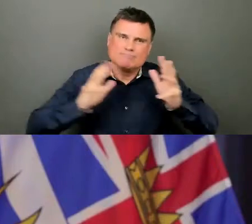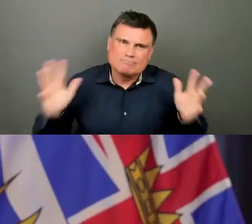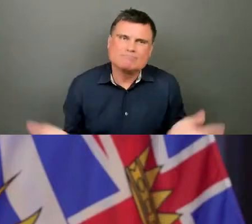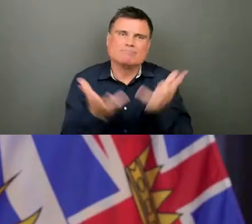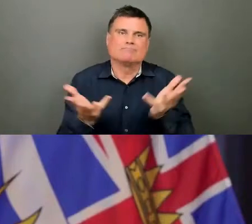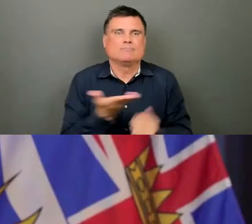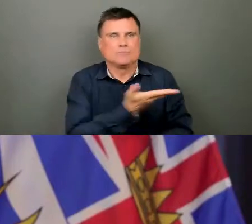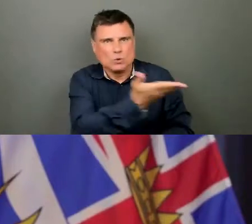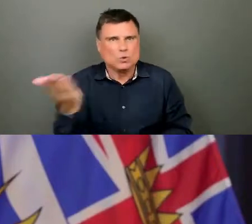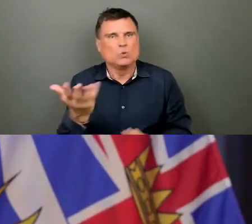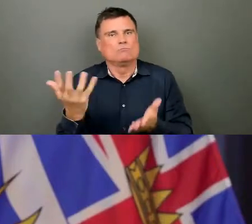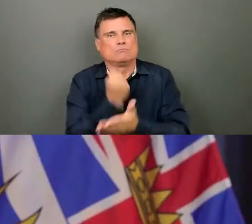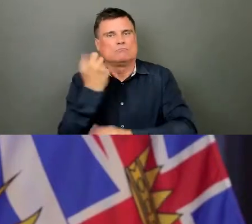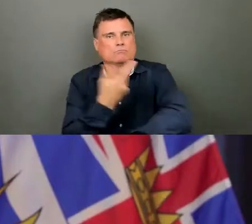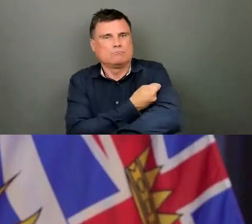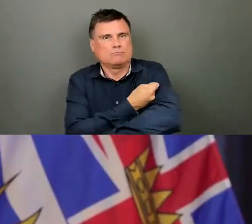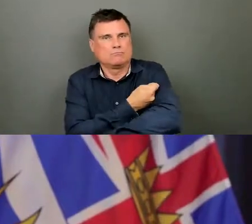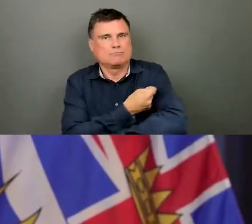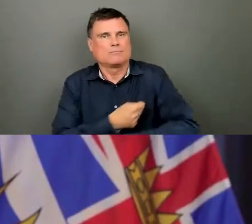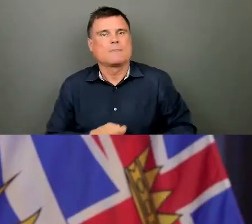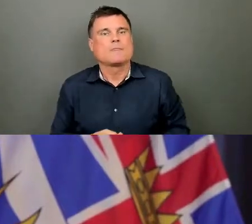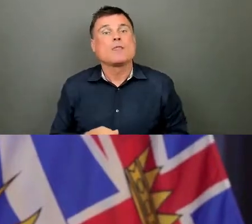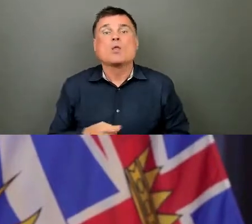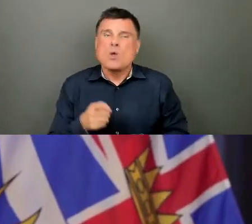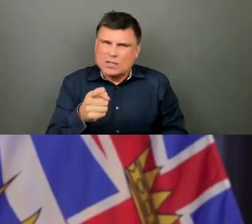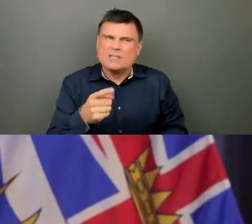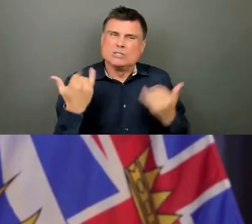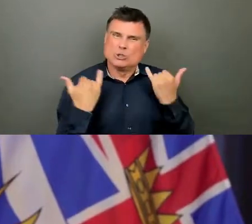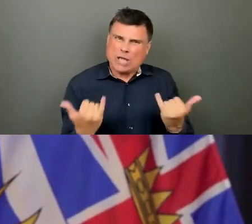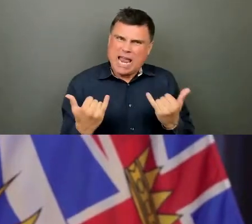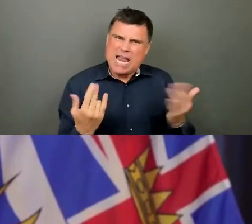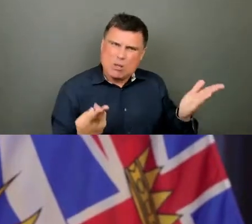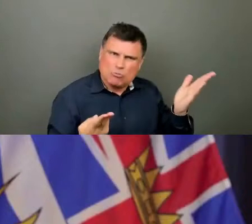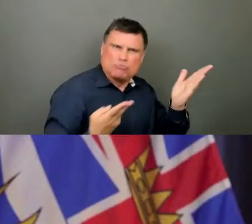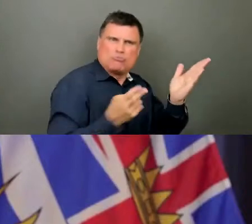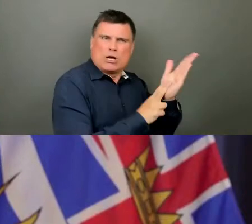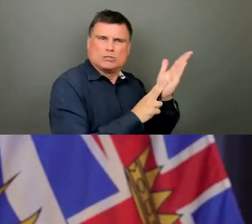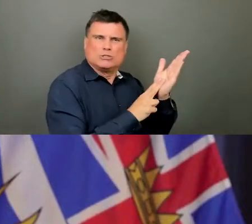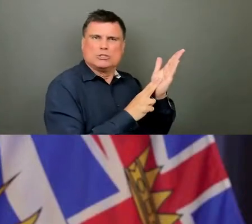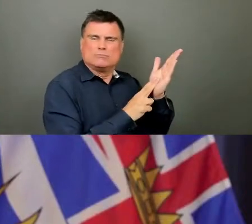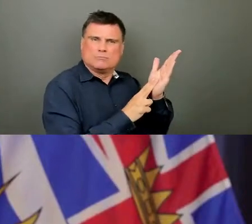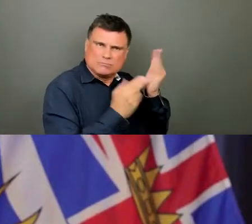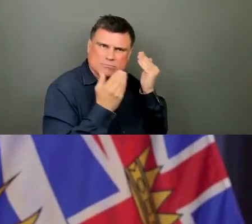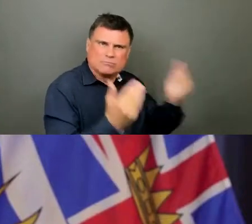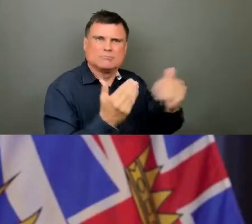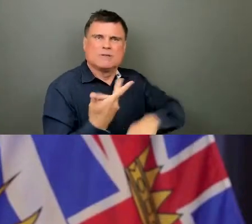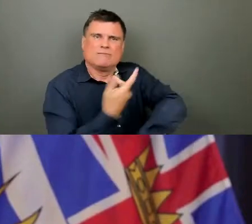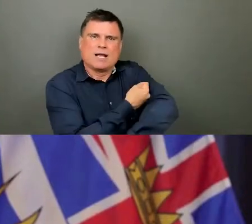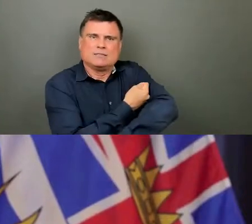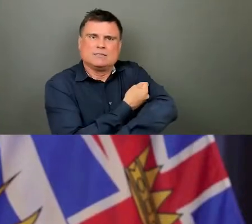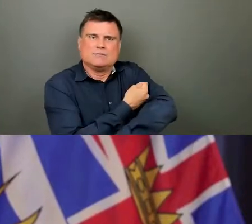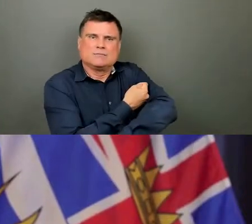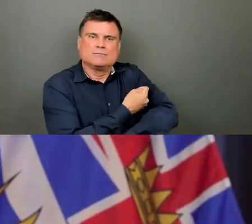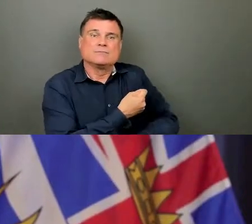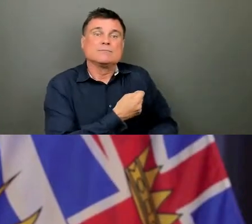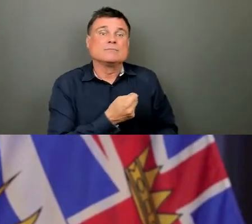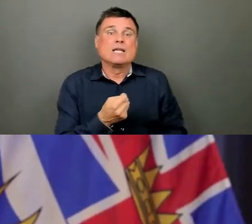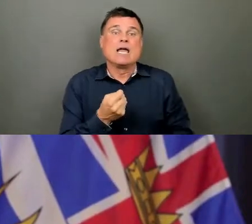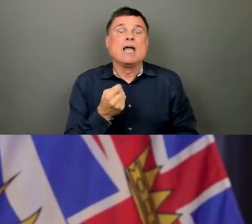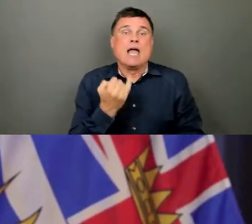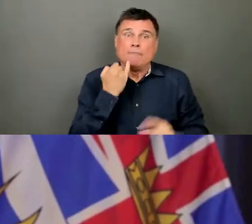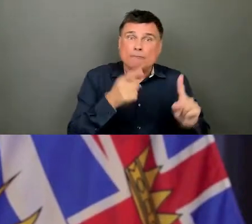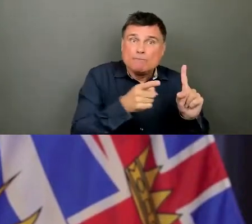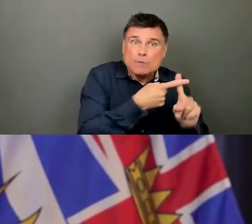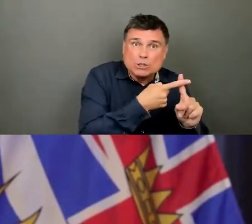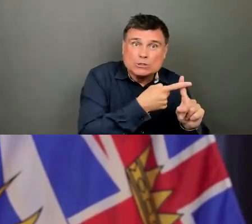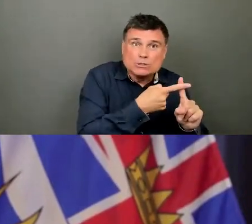get registered right away today and to get vaccinated with their first dose, and if they've had their first dose, then get